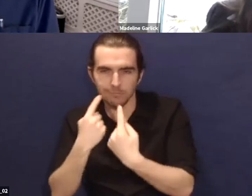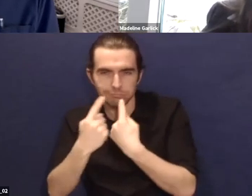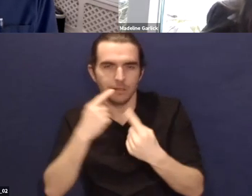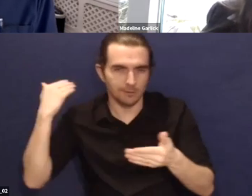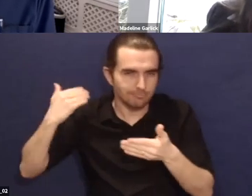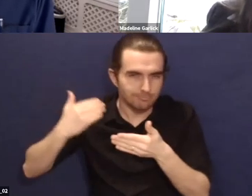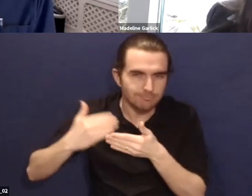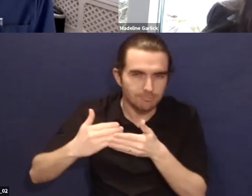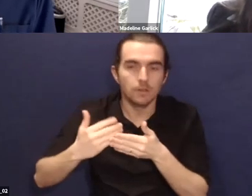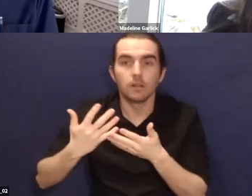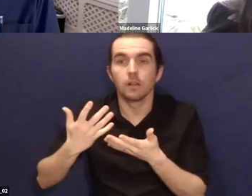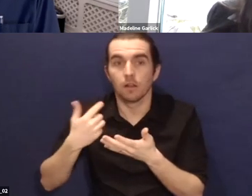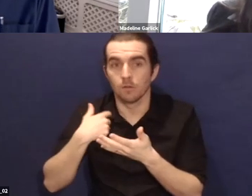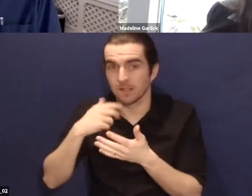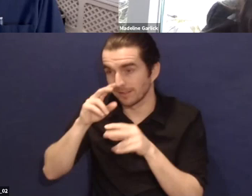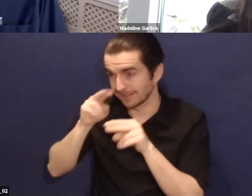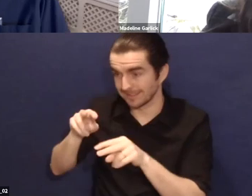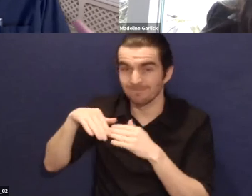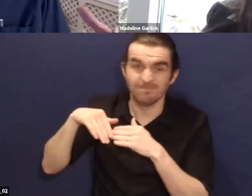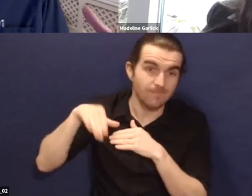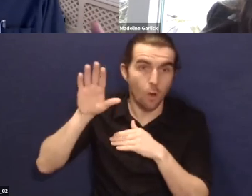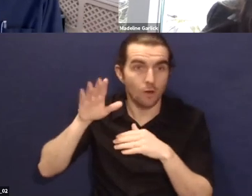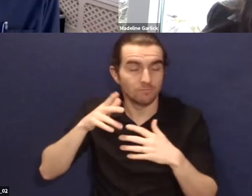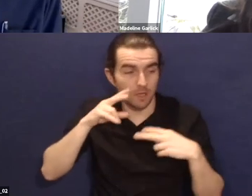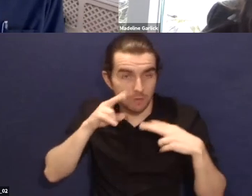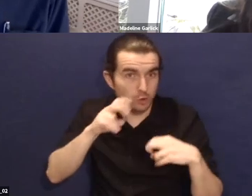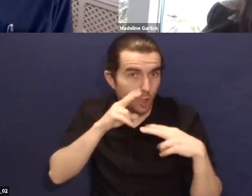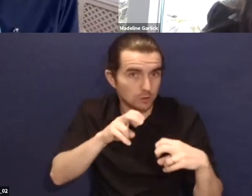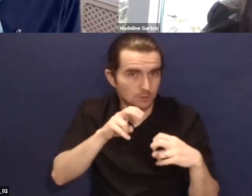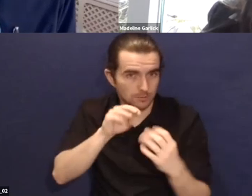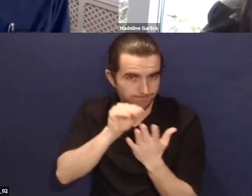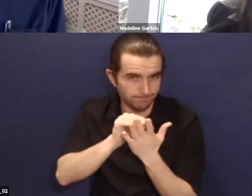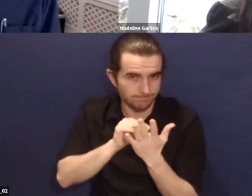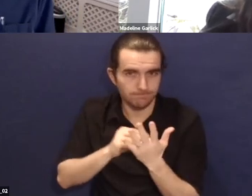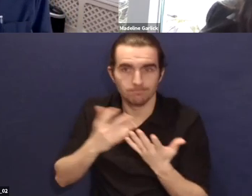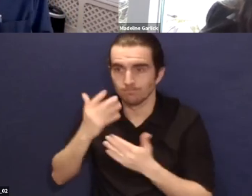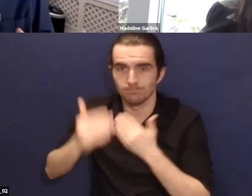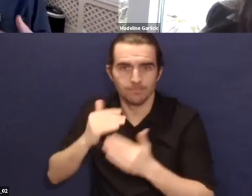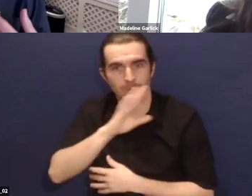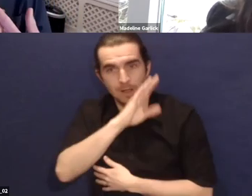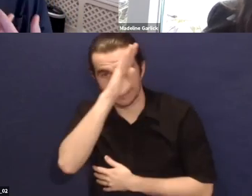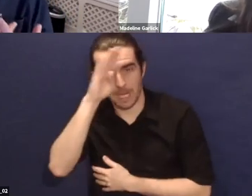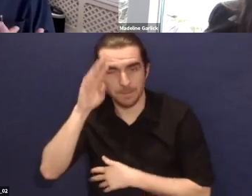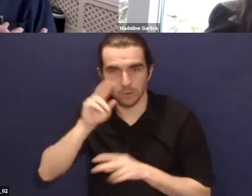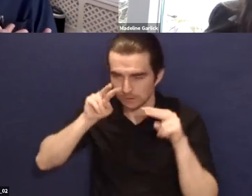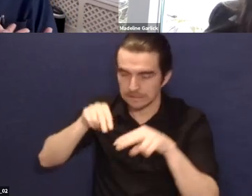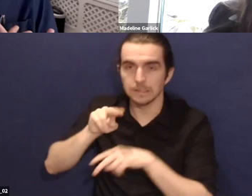into UNHCR's thinking and planning. And I suppose that's the